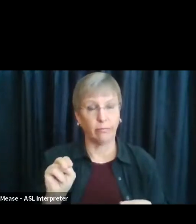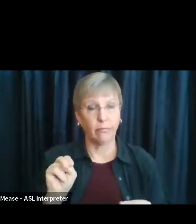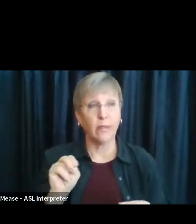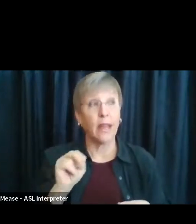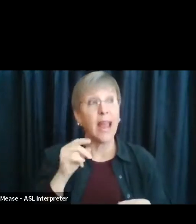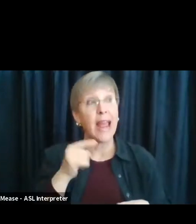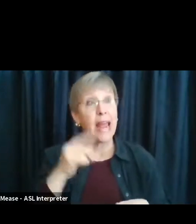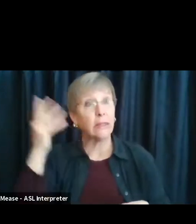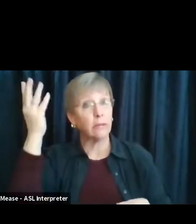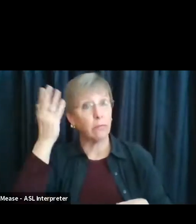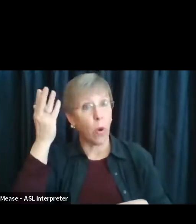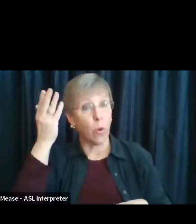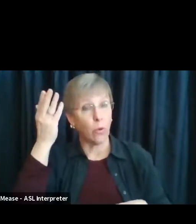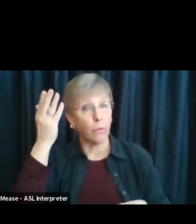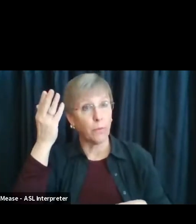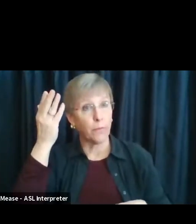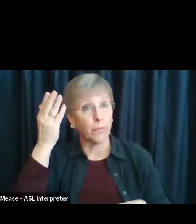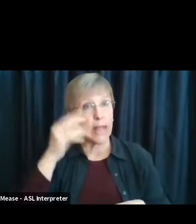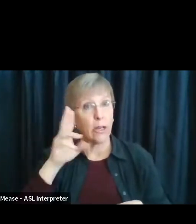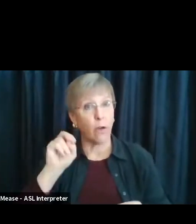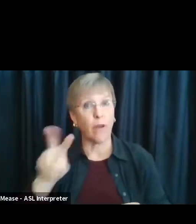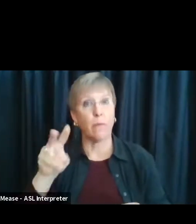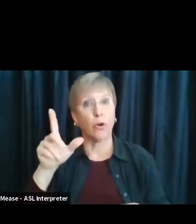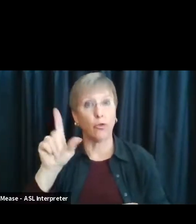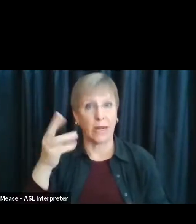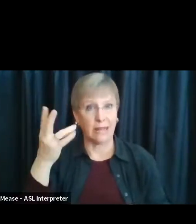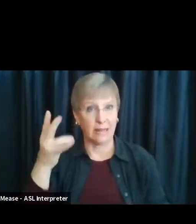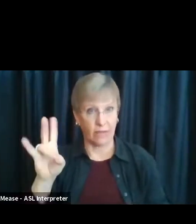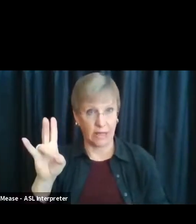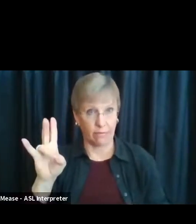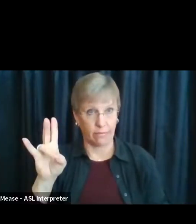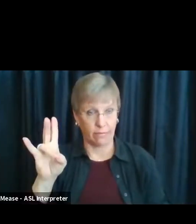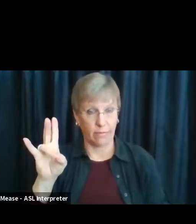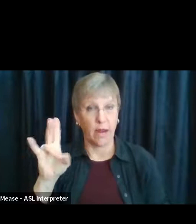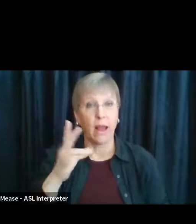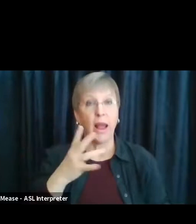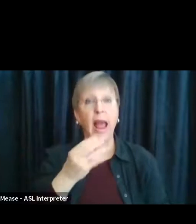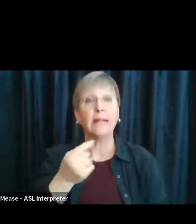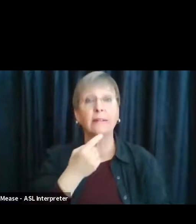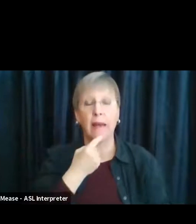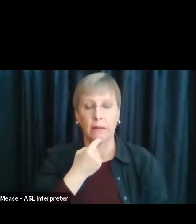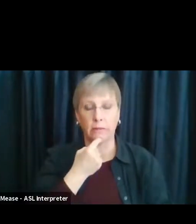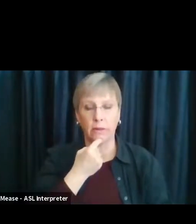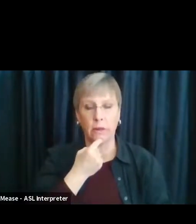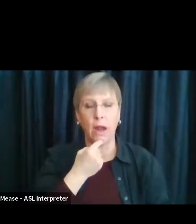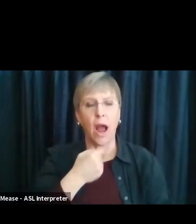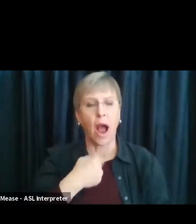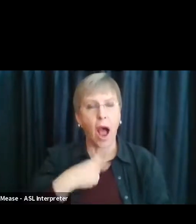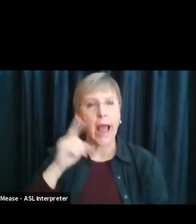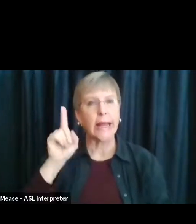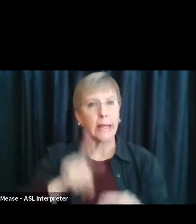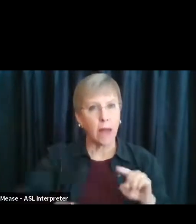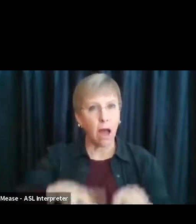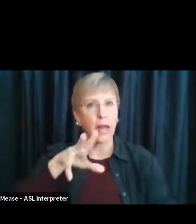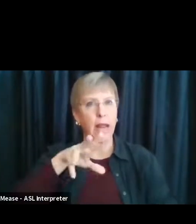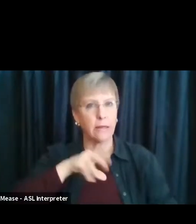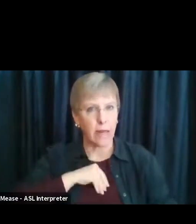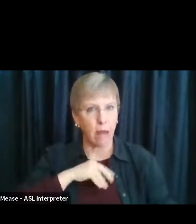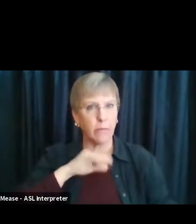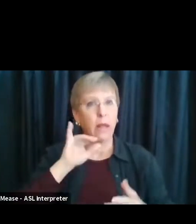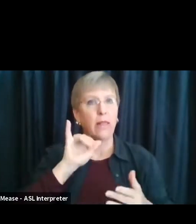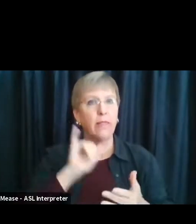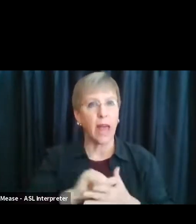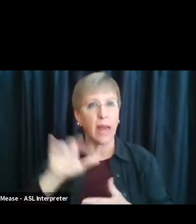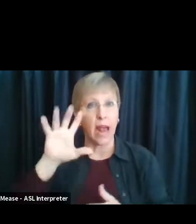speech in Ouagadougou in November 2017. And he said, I can't accept that